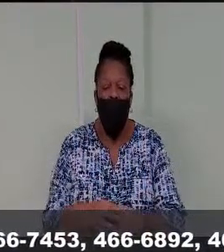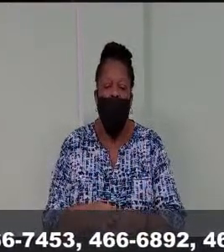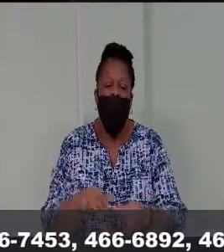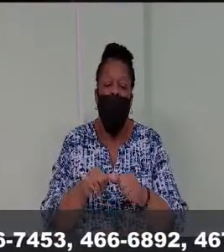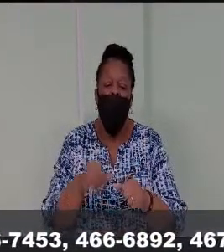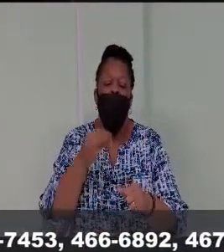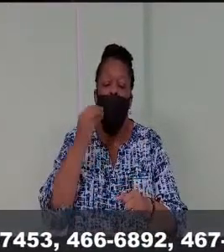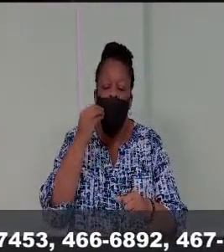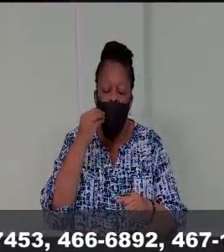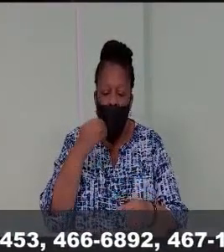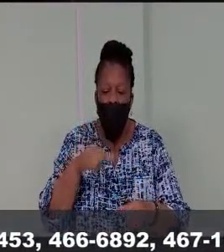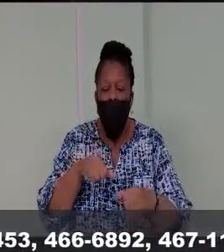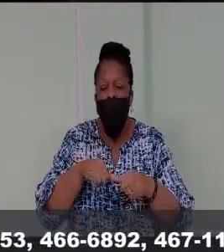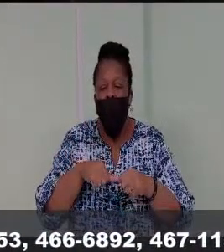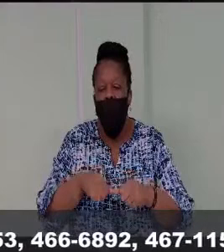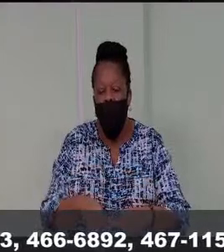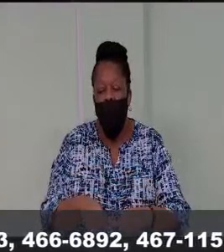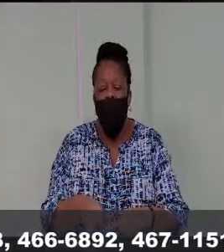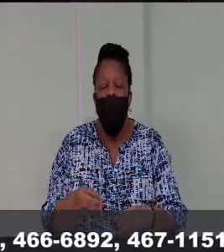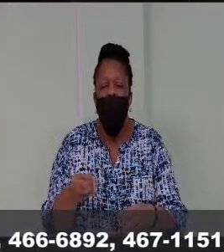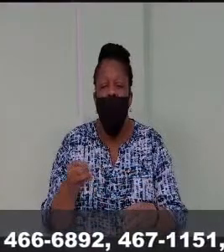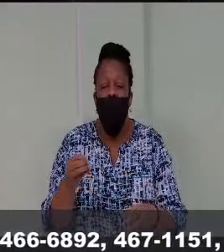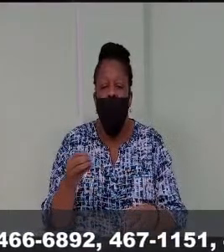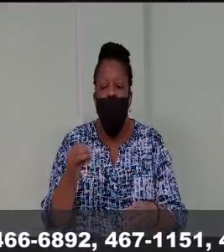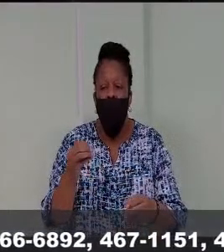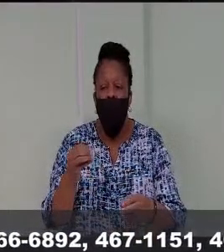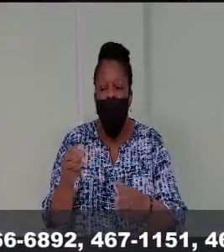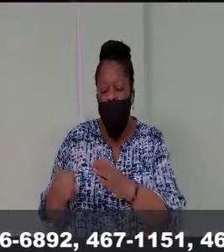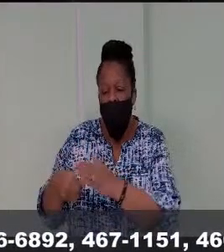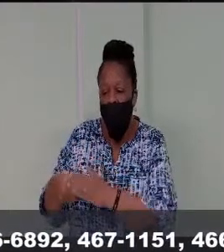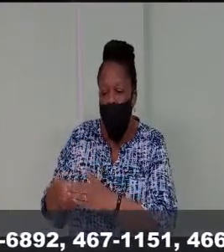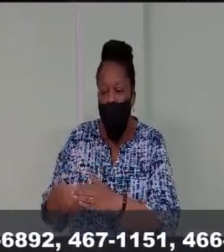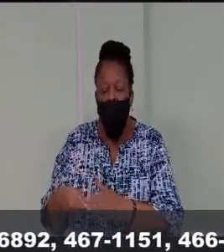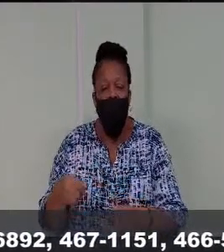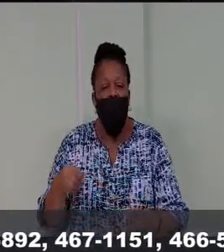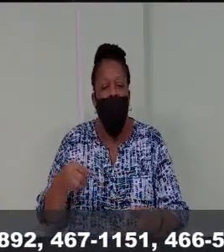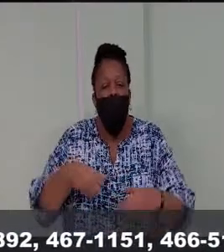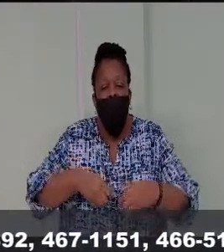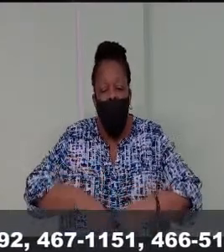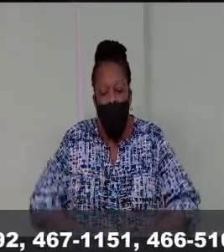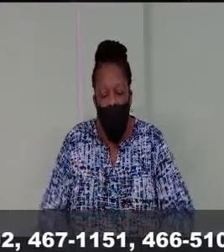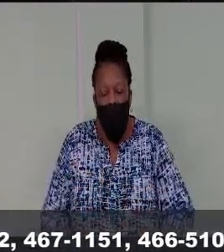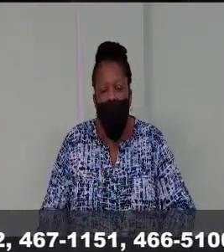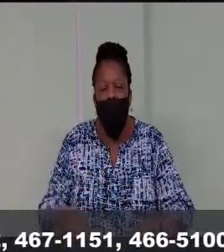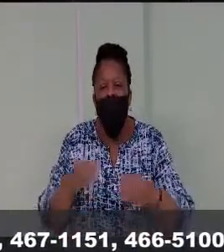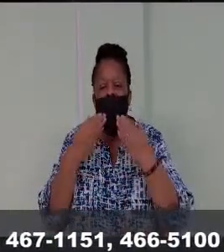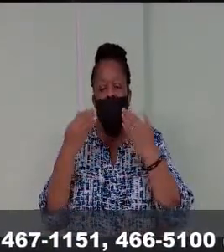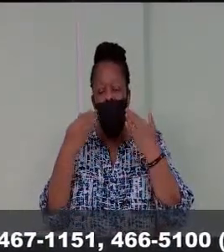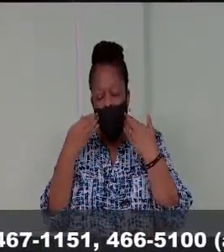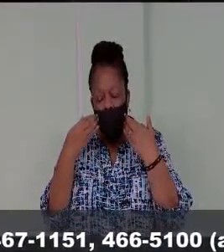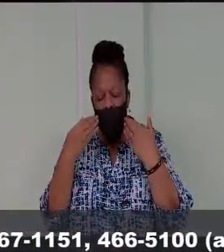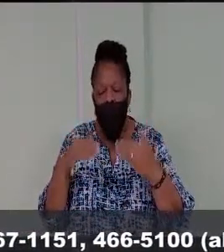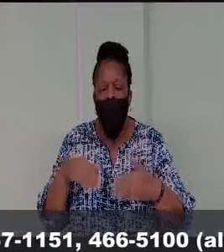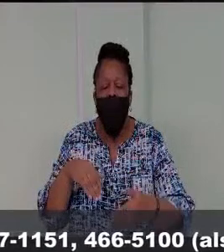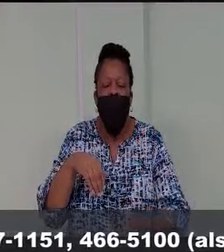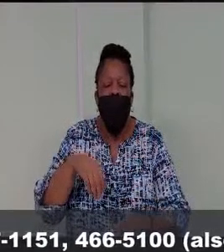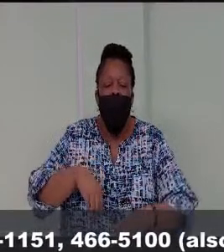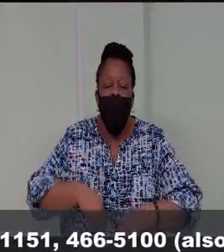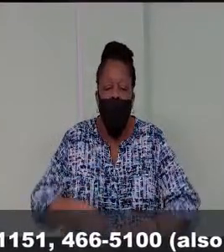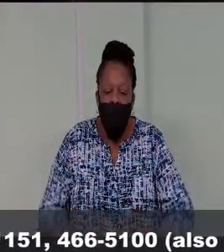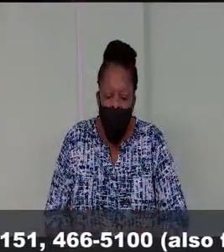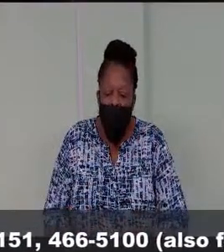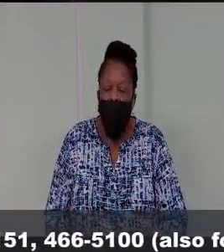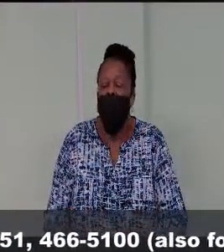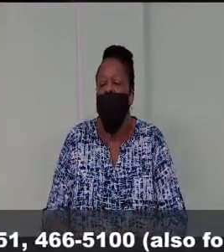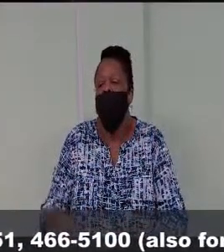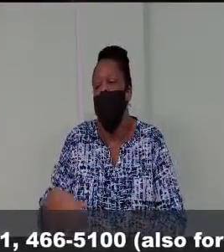be quarantined. They're tired of wearing a mask. They're tired of socially distancing. They're tired of the fact that they can't go out